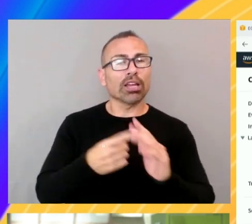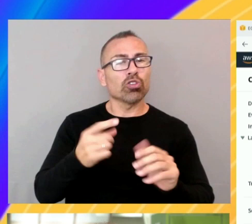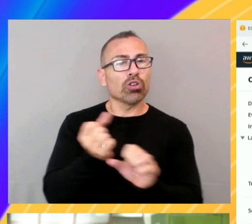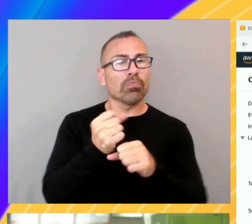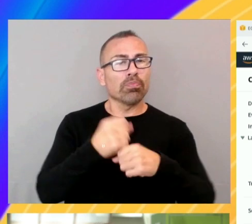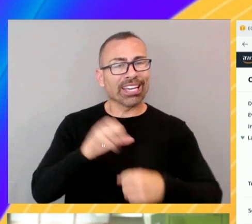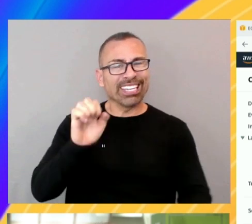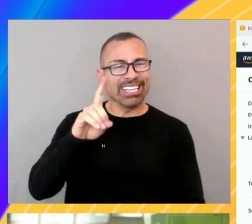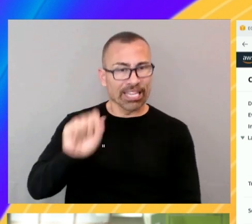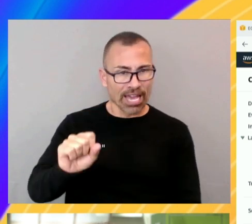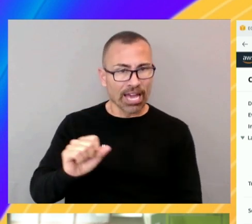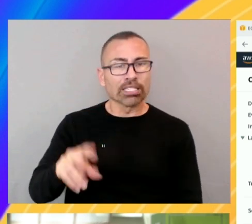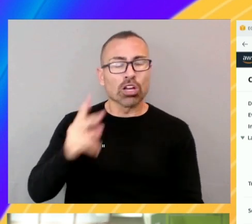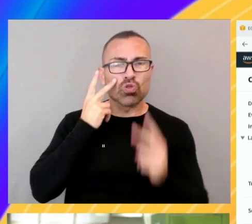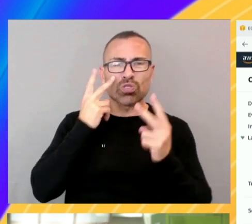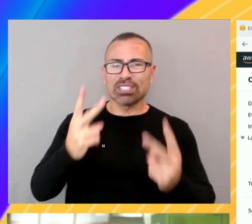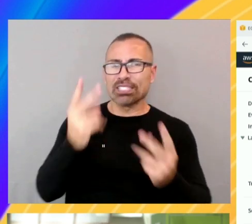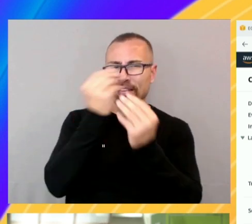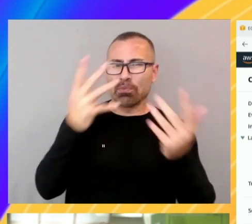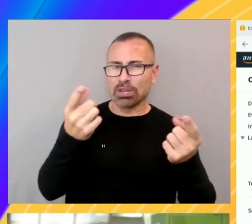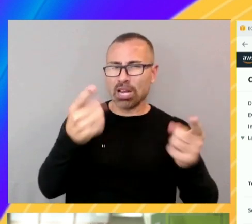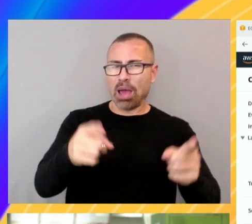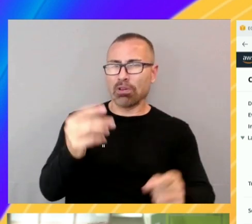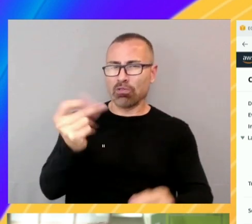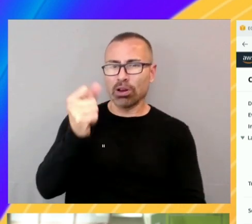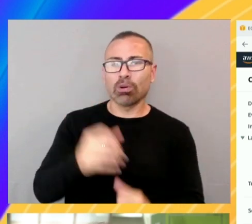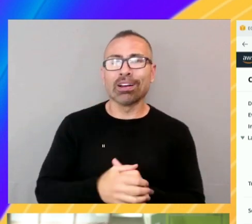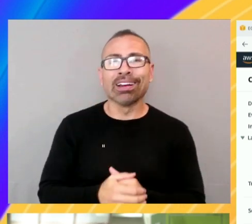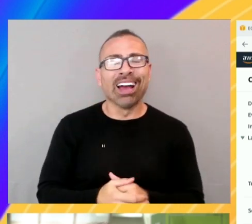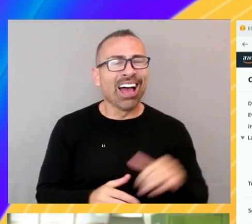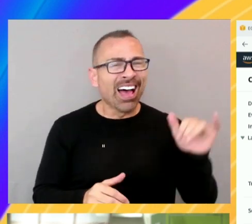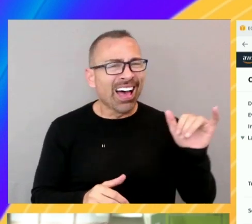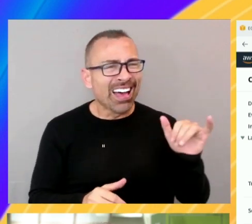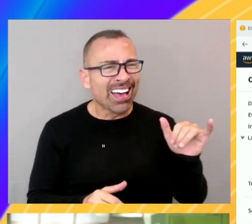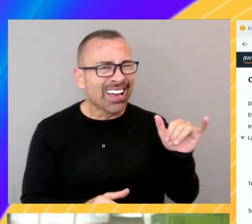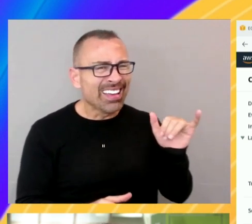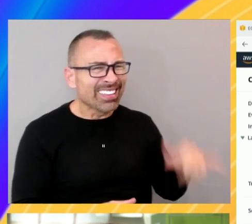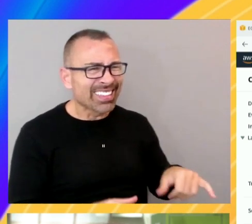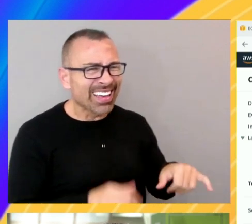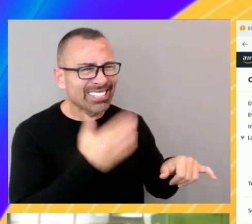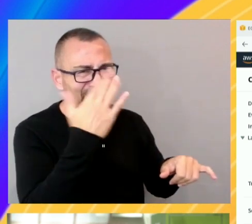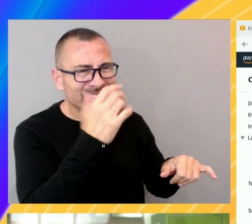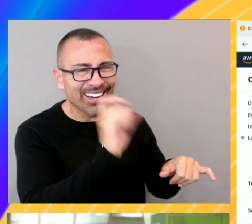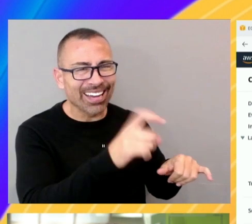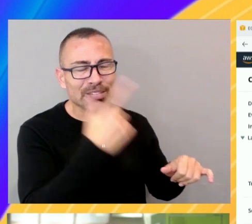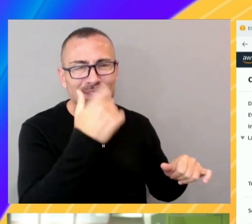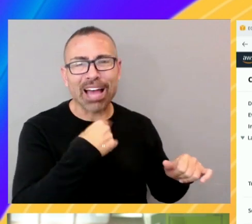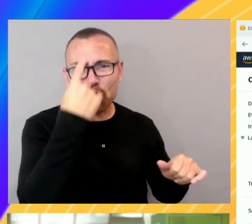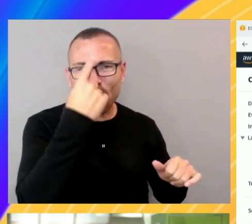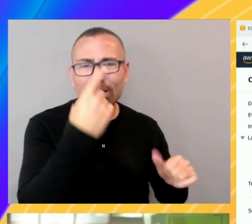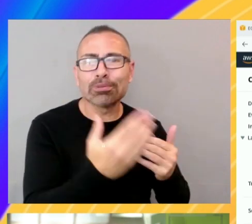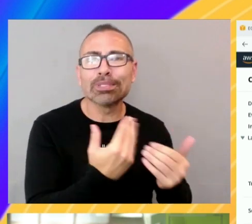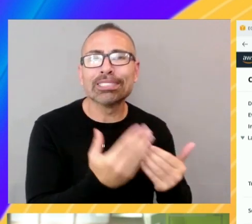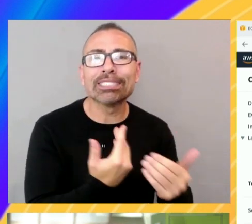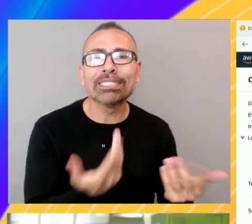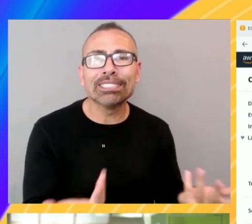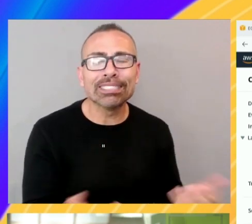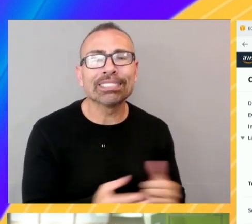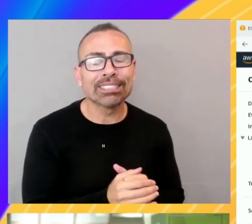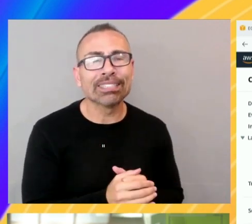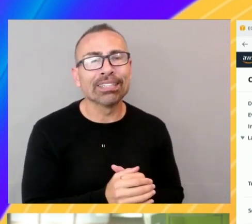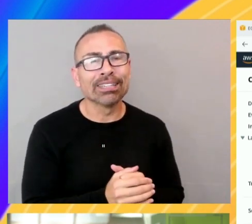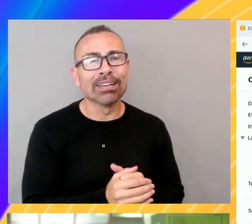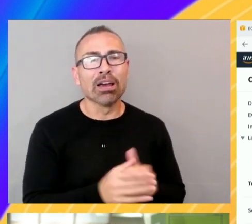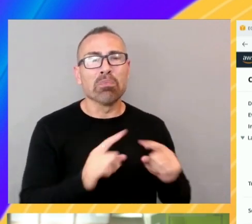data coming in. Well, right? and that's why I asked you that, because I had a feeling it was rather easy, but that's the cool thing. This is